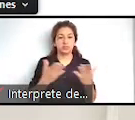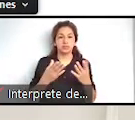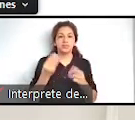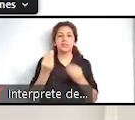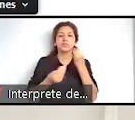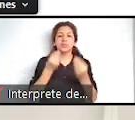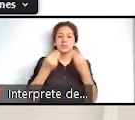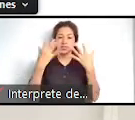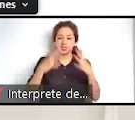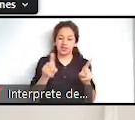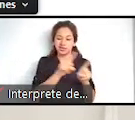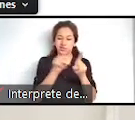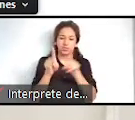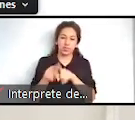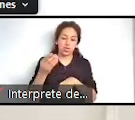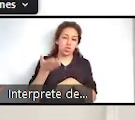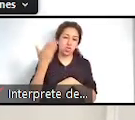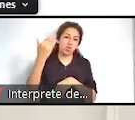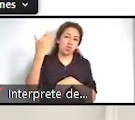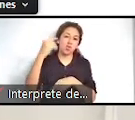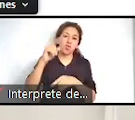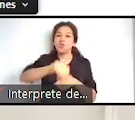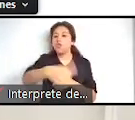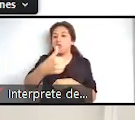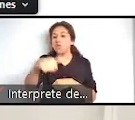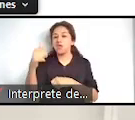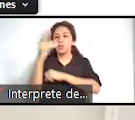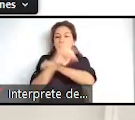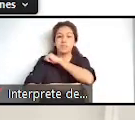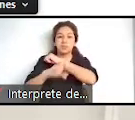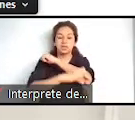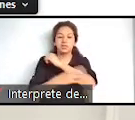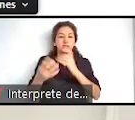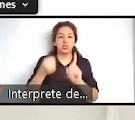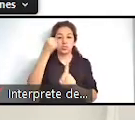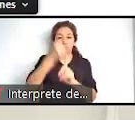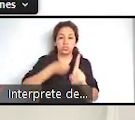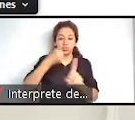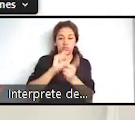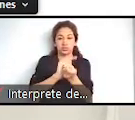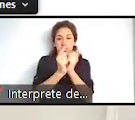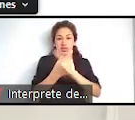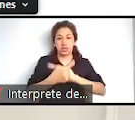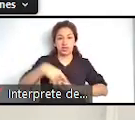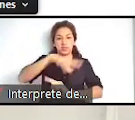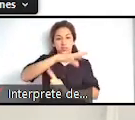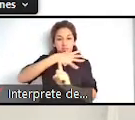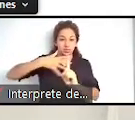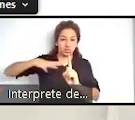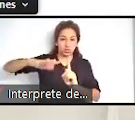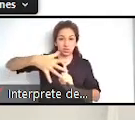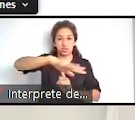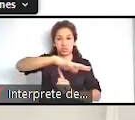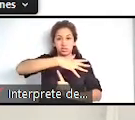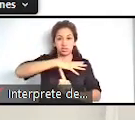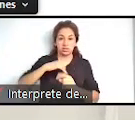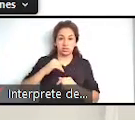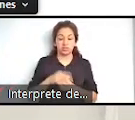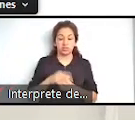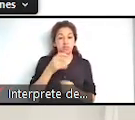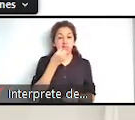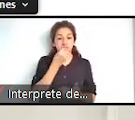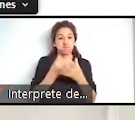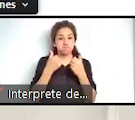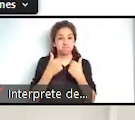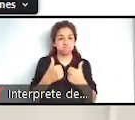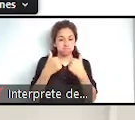case as we are already doing it in other global challenges like the fight against climate change it